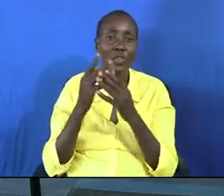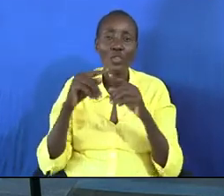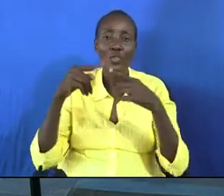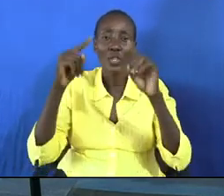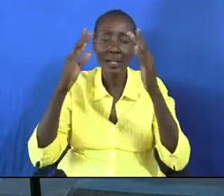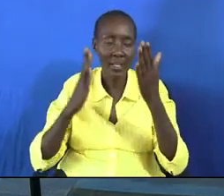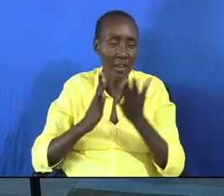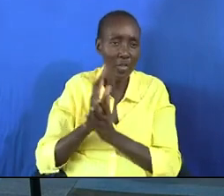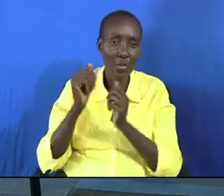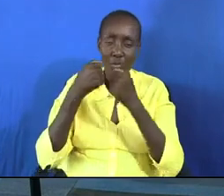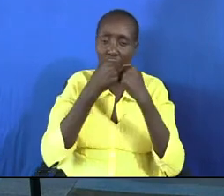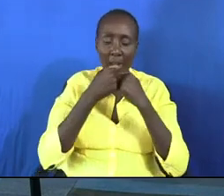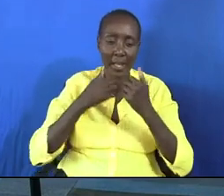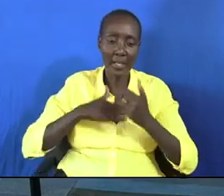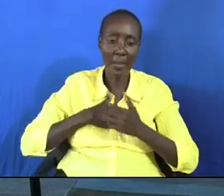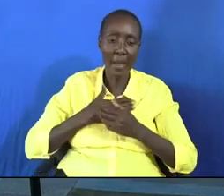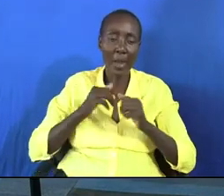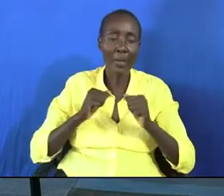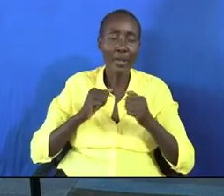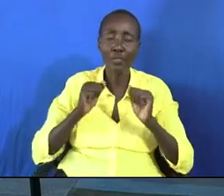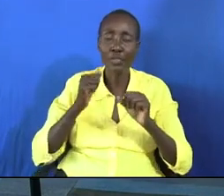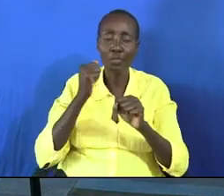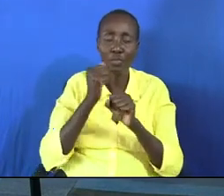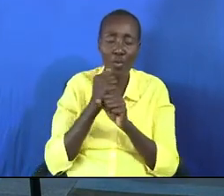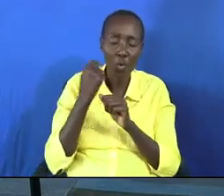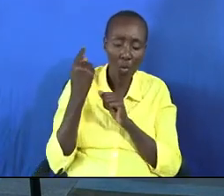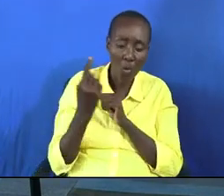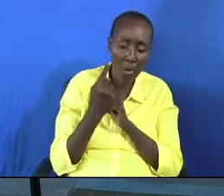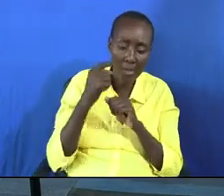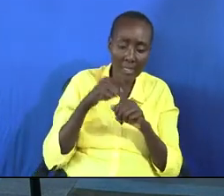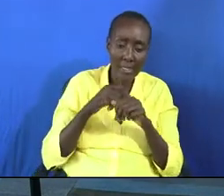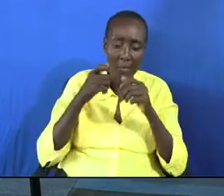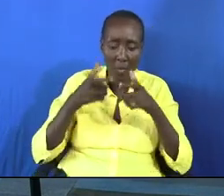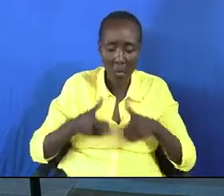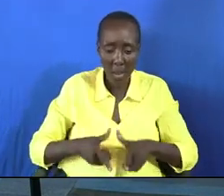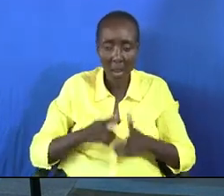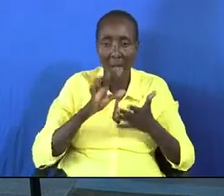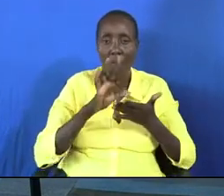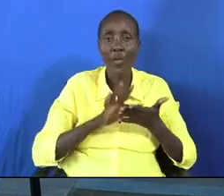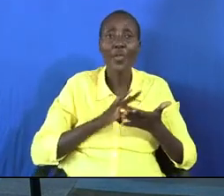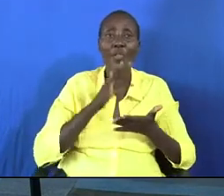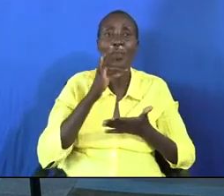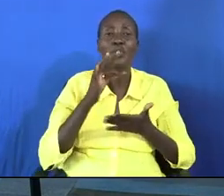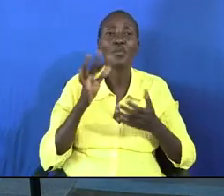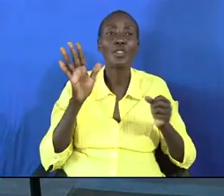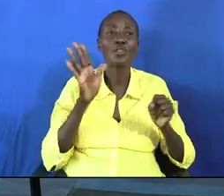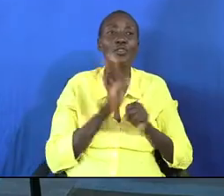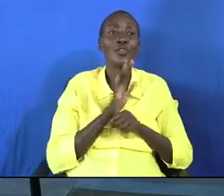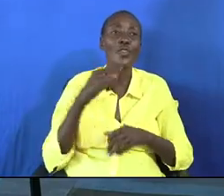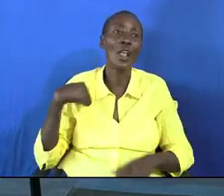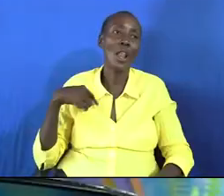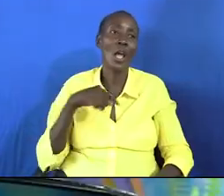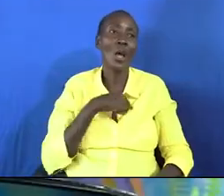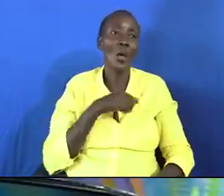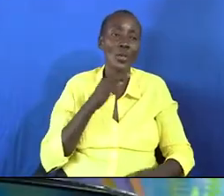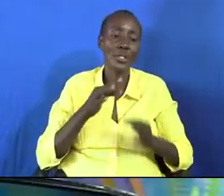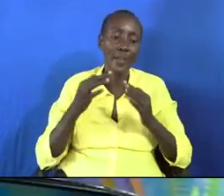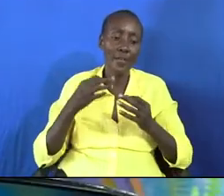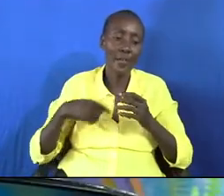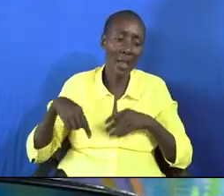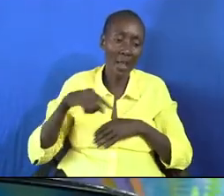something. But this can only be done if we allow the Spirit to fill us, if we